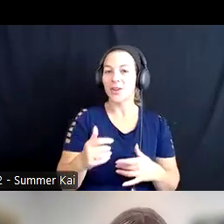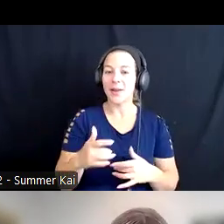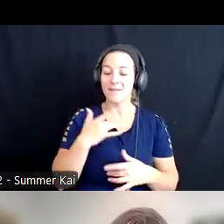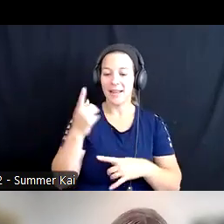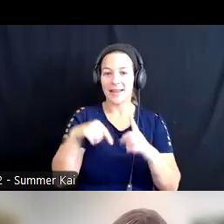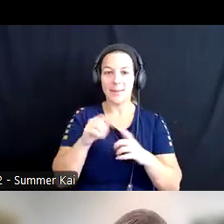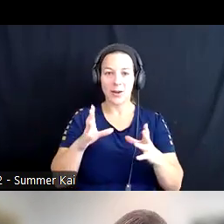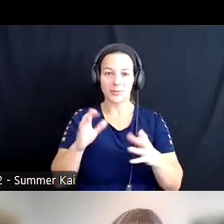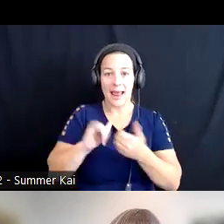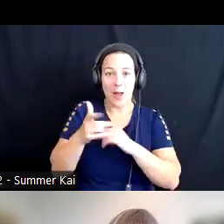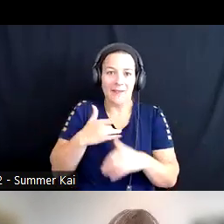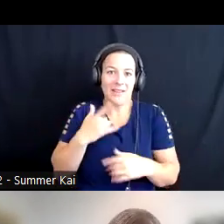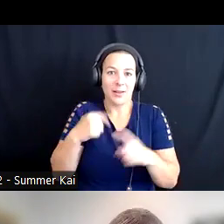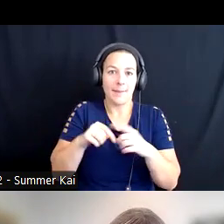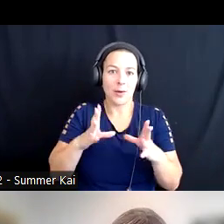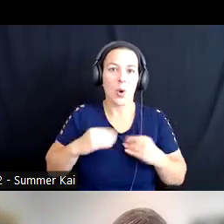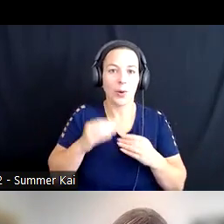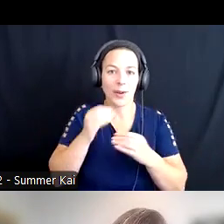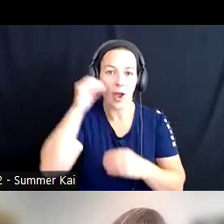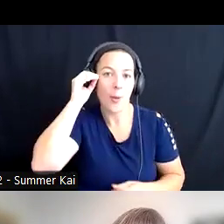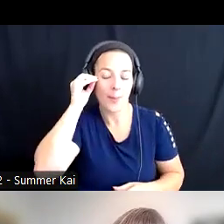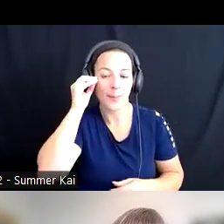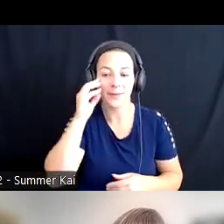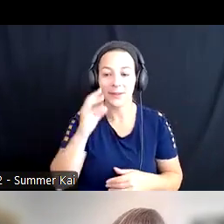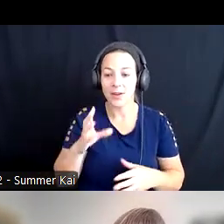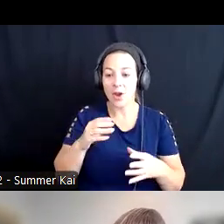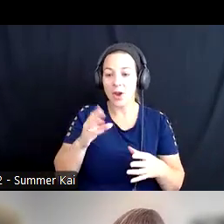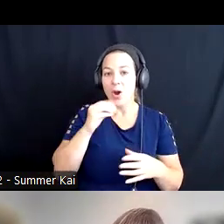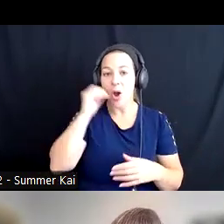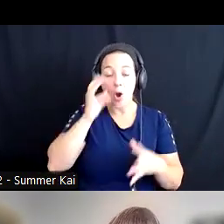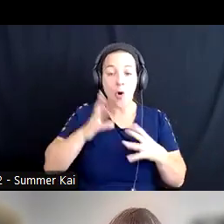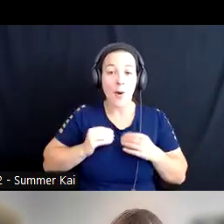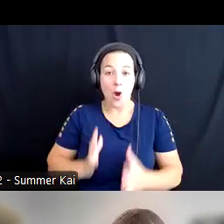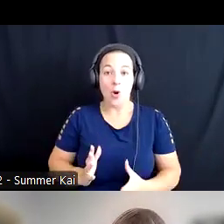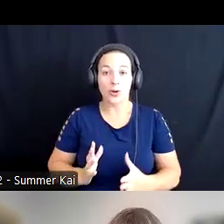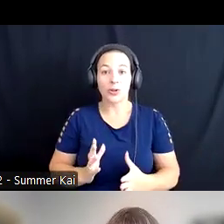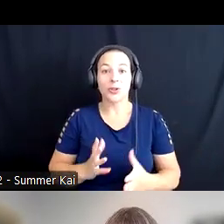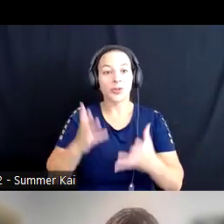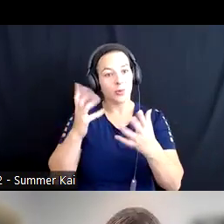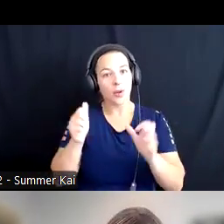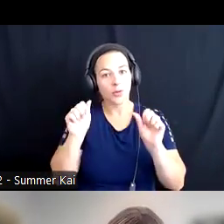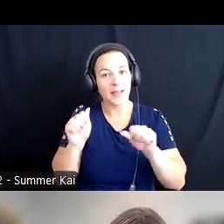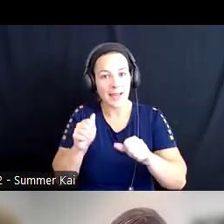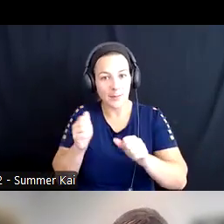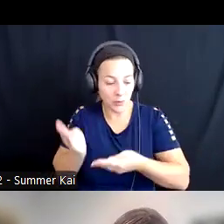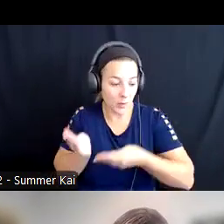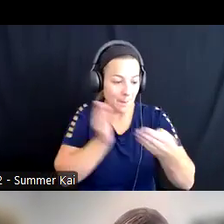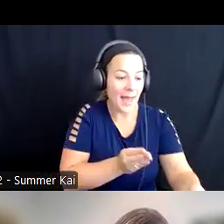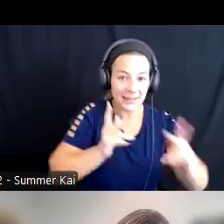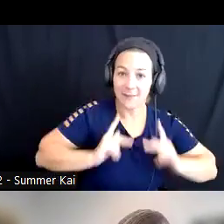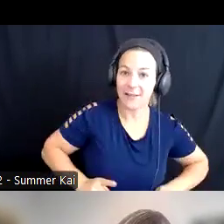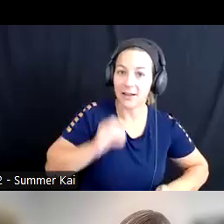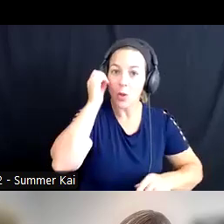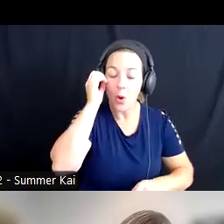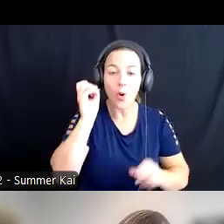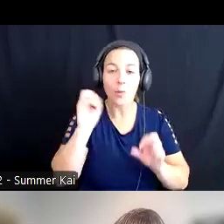ownership itself. Homeowners often place high value on being able to pass the physical house or the wealth in the home on to